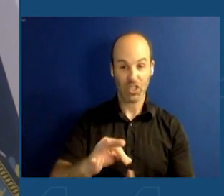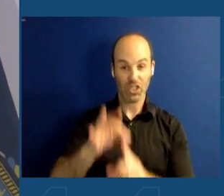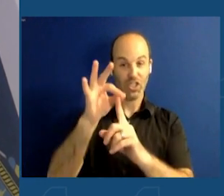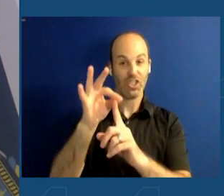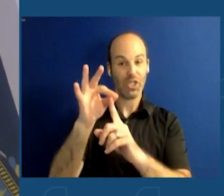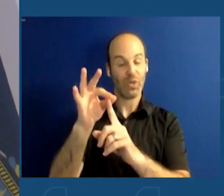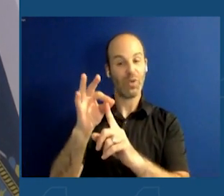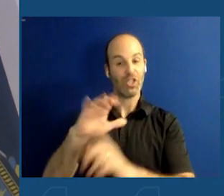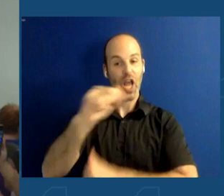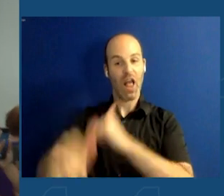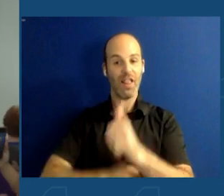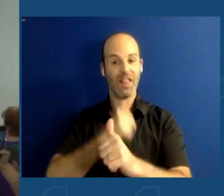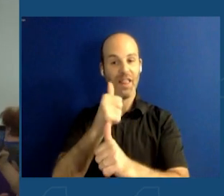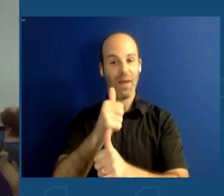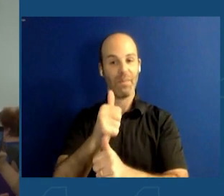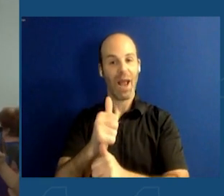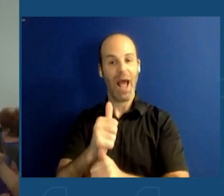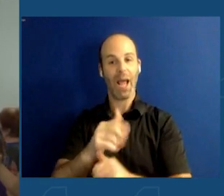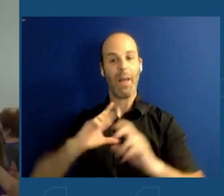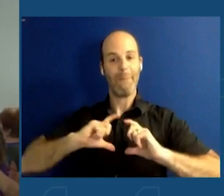Hochul?